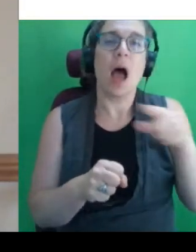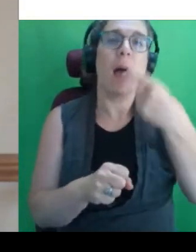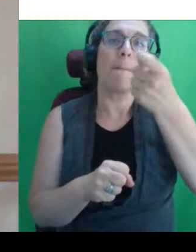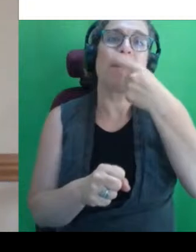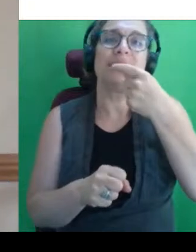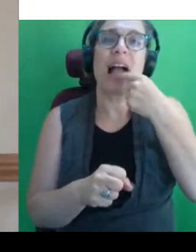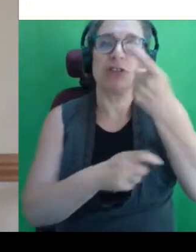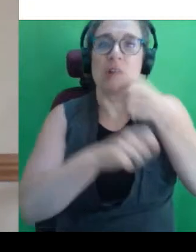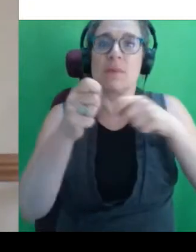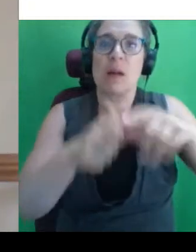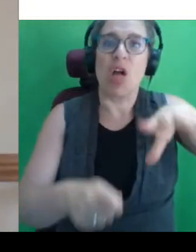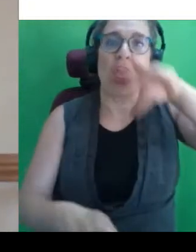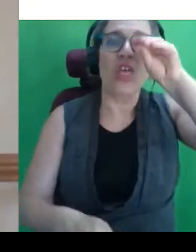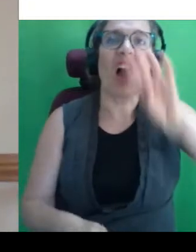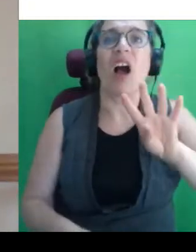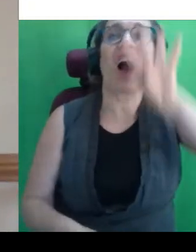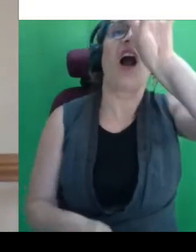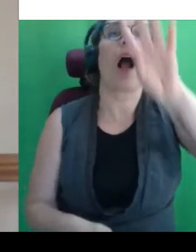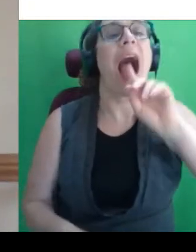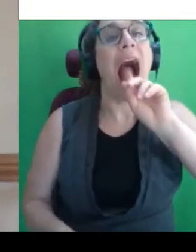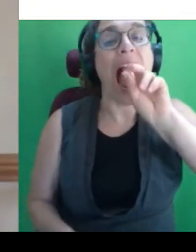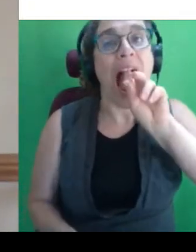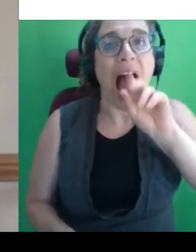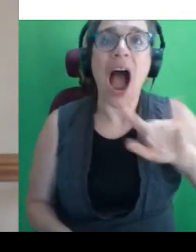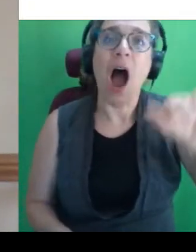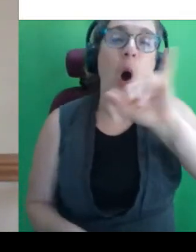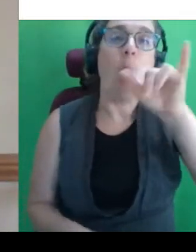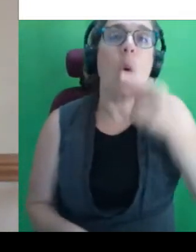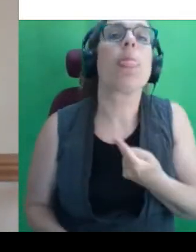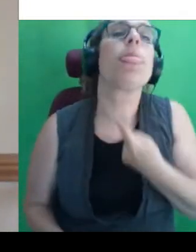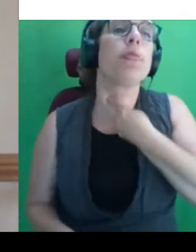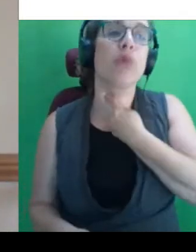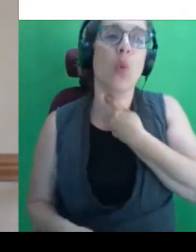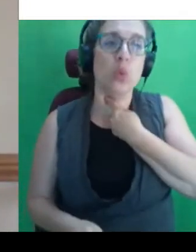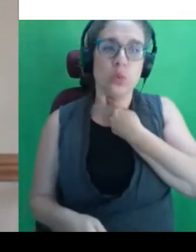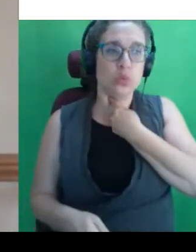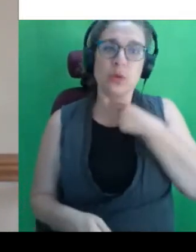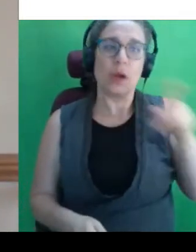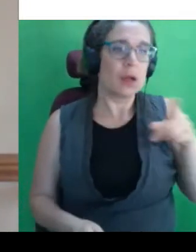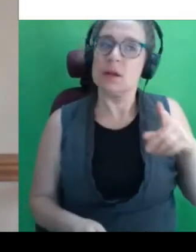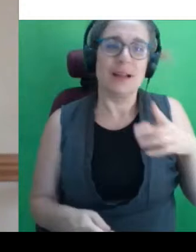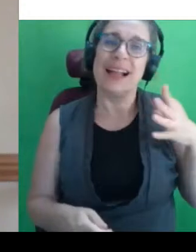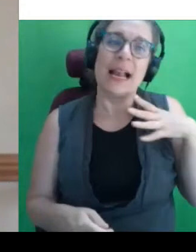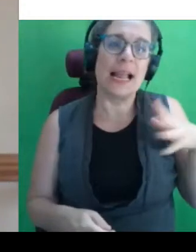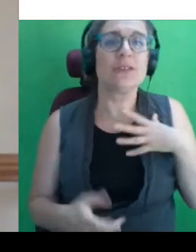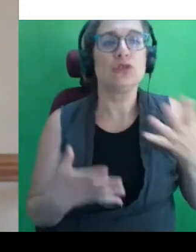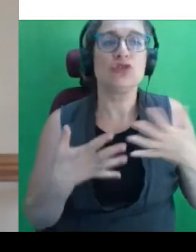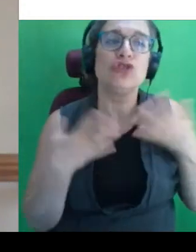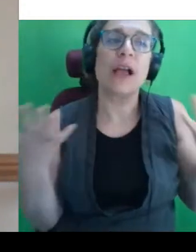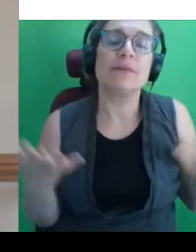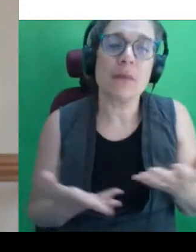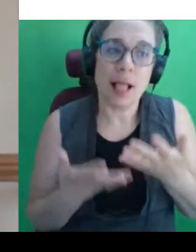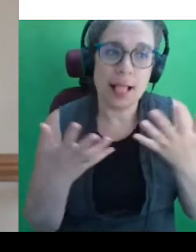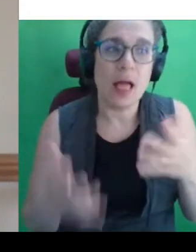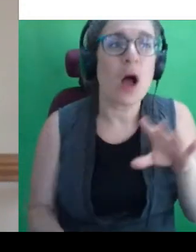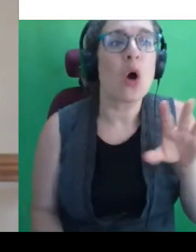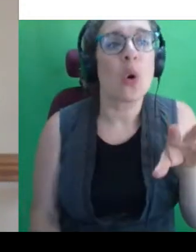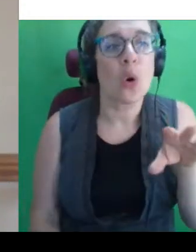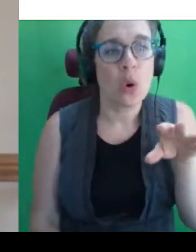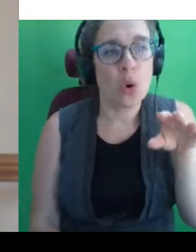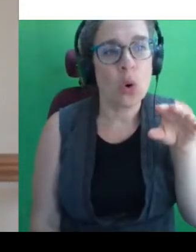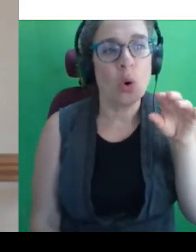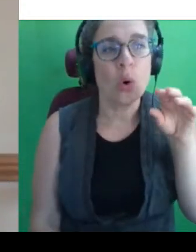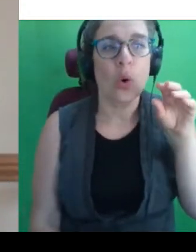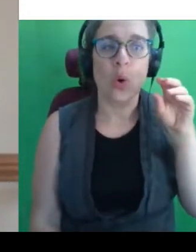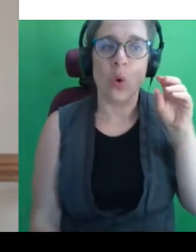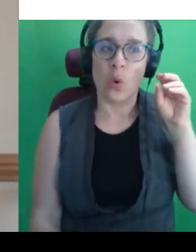or the back of the throat. So it's an indication that the child needs to take a more gentle breath. And obviously the whistle is also present